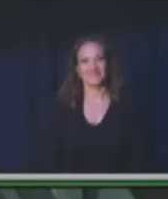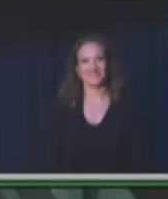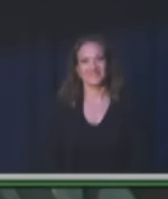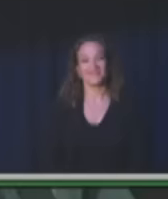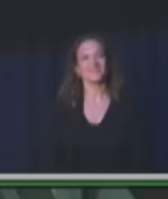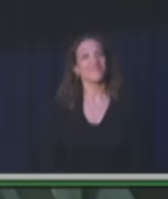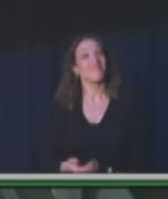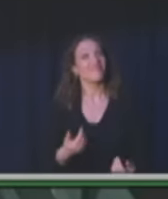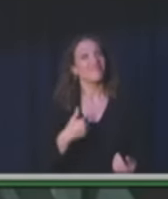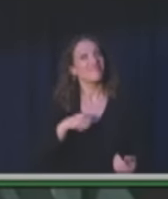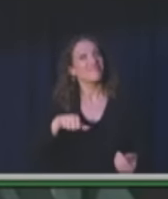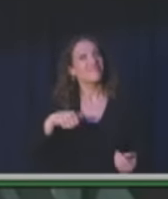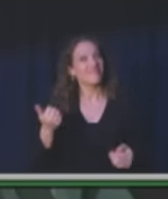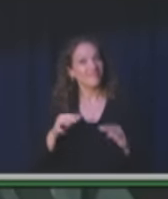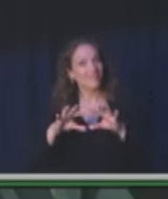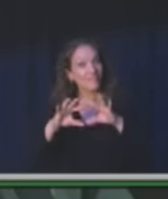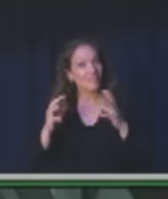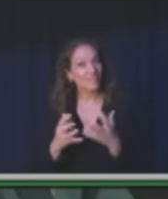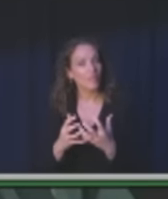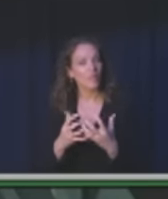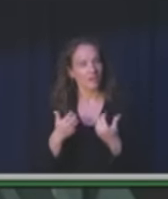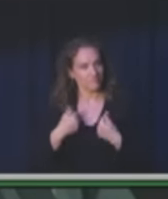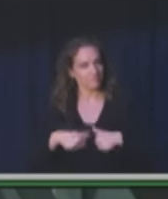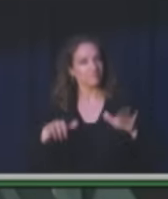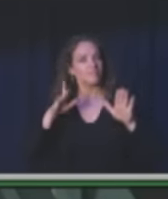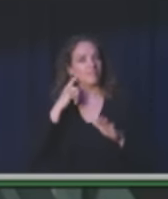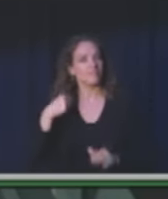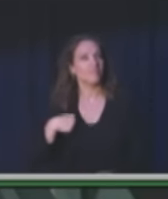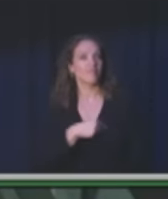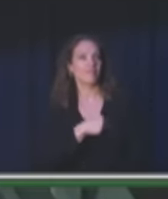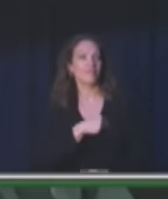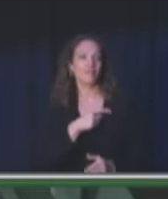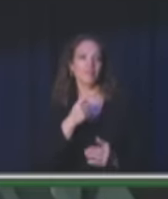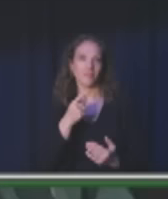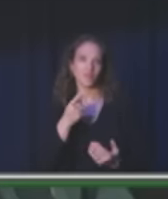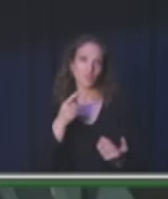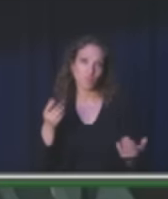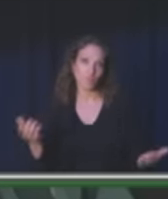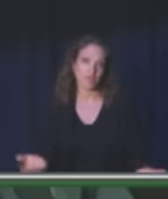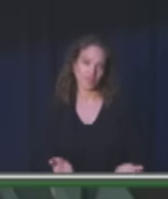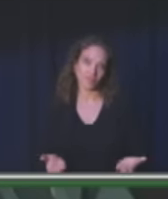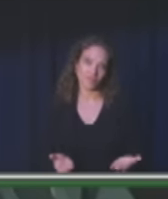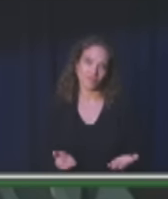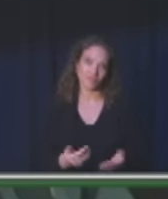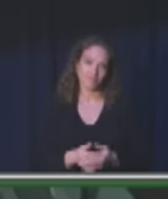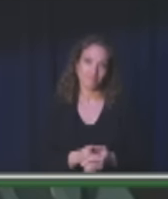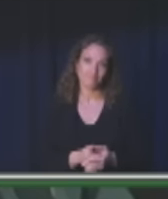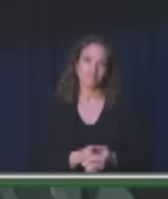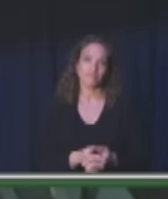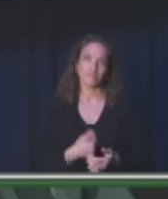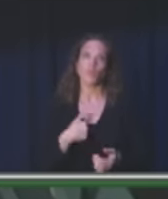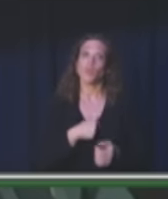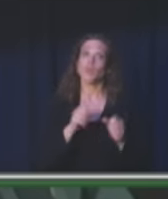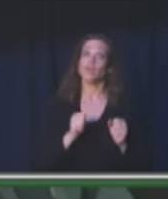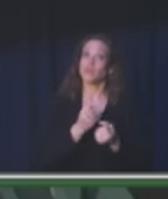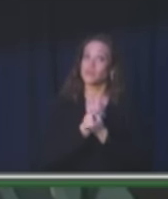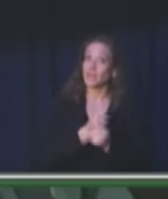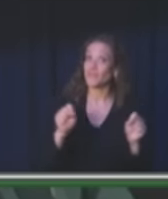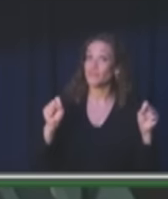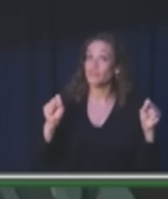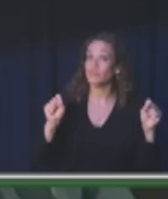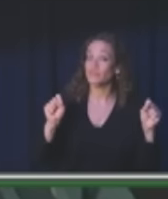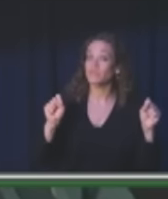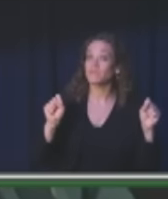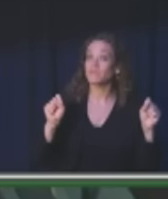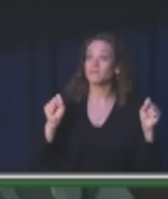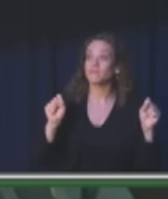There's another group that has sacrificed so we can be here today, so that we can be here safe and we